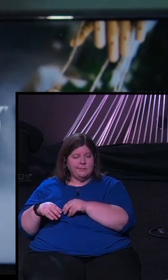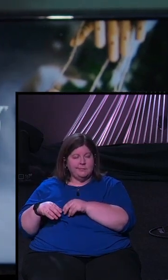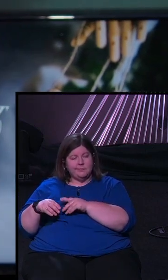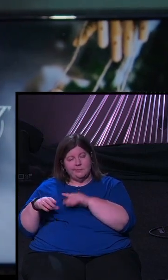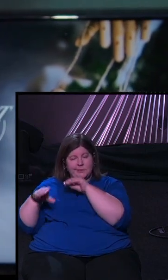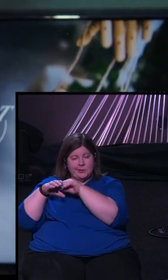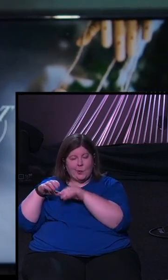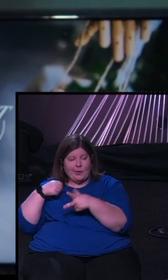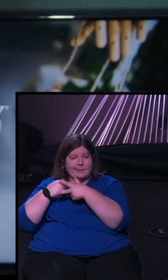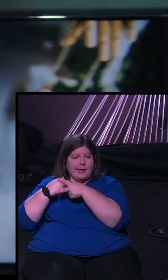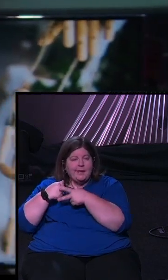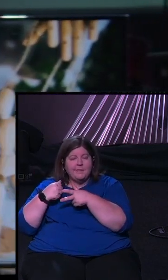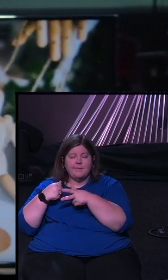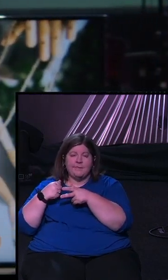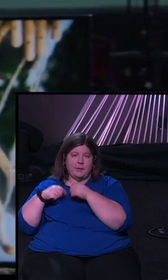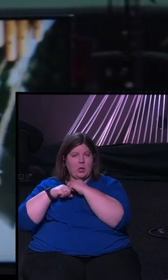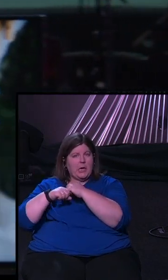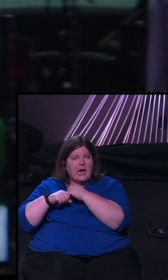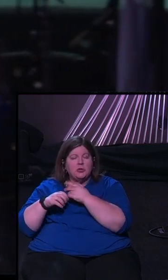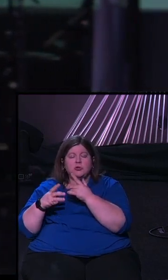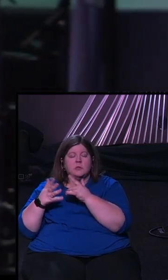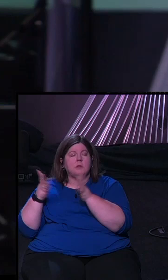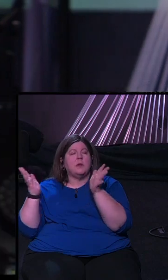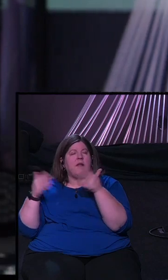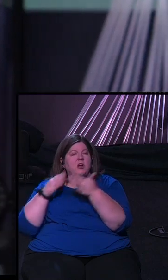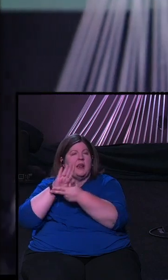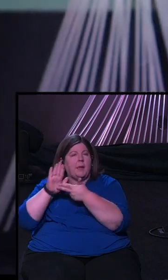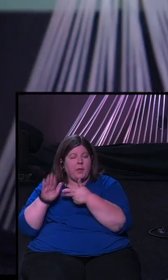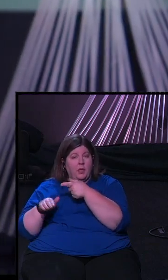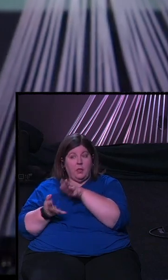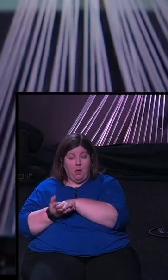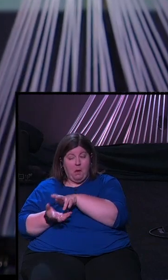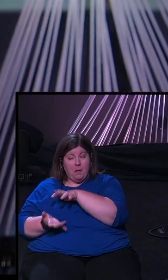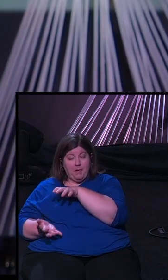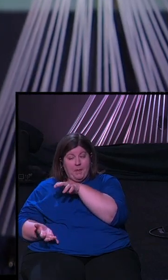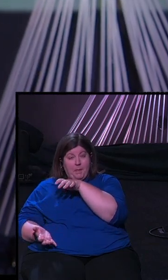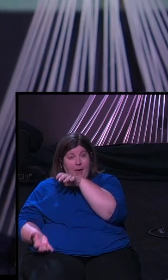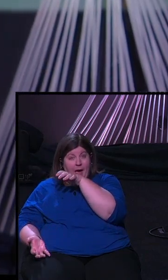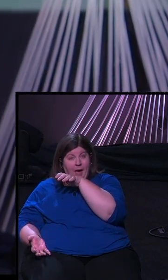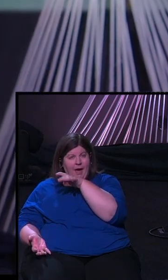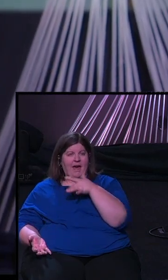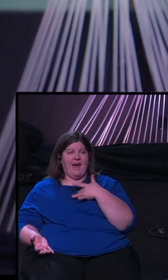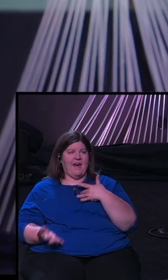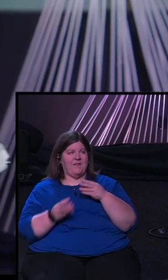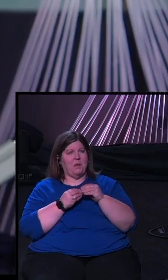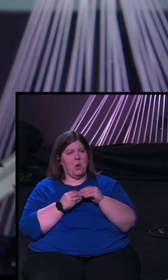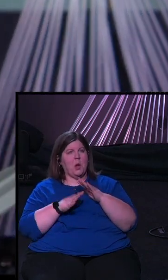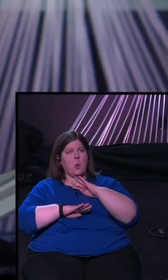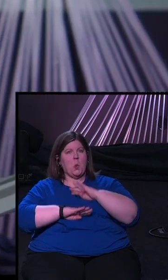slush fund, or safety fund, or safety net, whatever you want to call it, the bigger this is, the more secure I actually